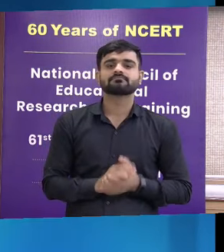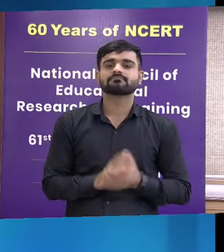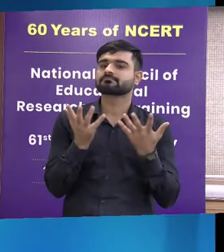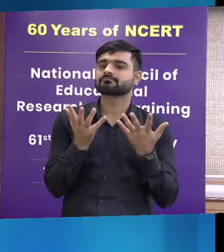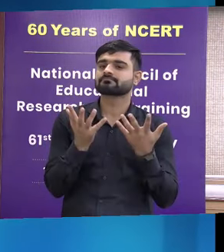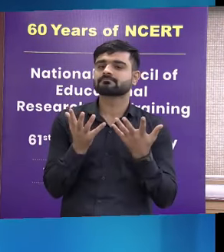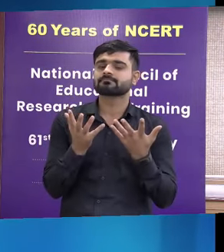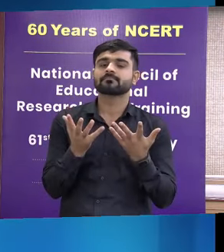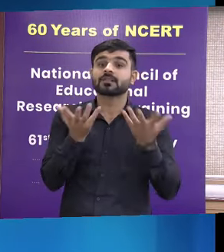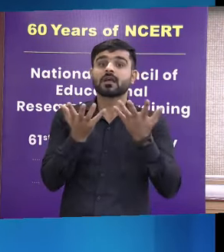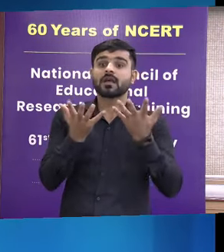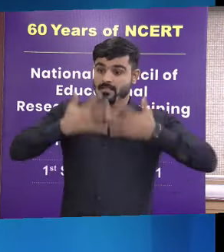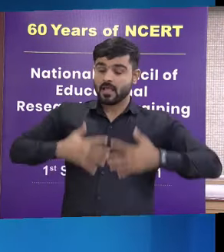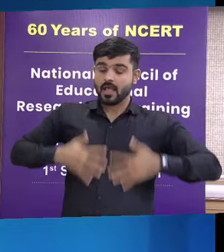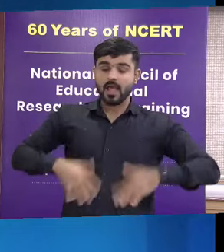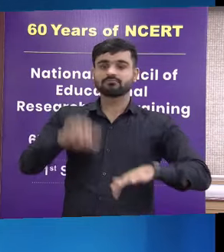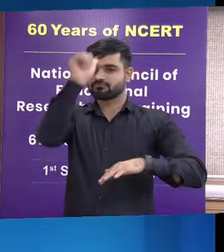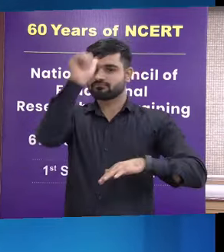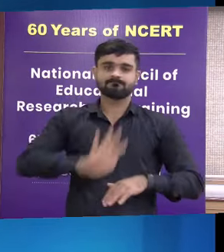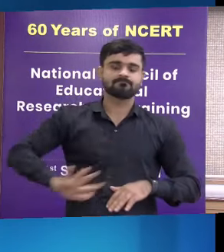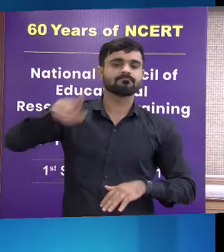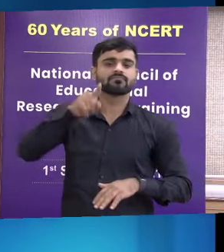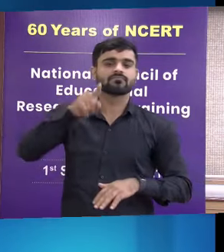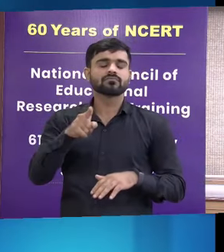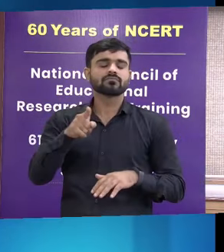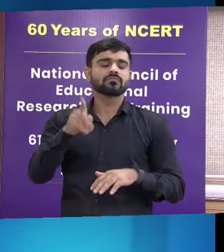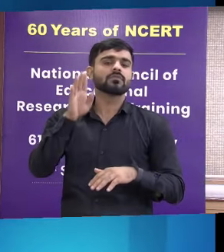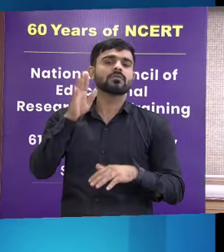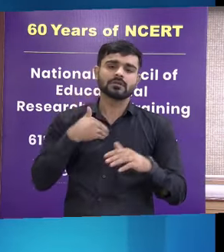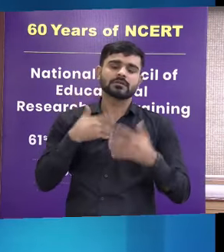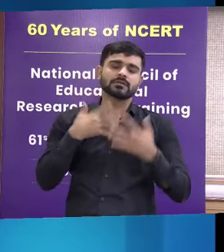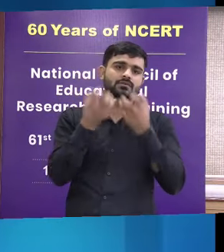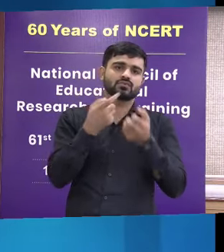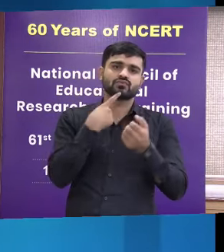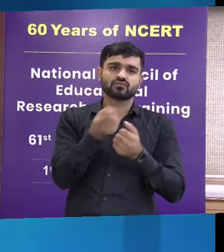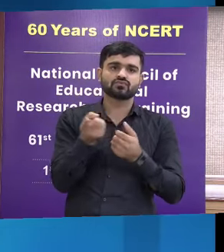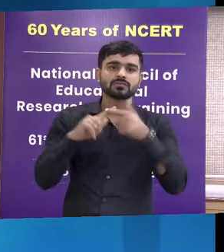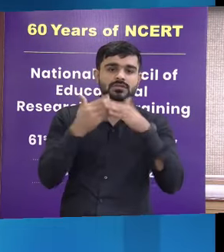Swasthya Bharat? Here I recall my childhood in the